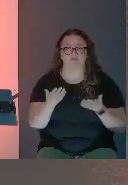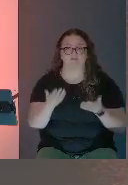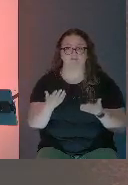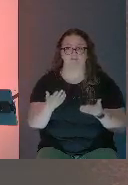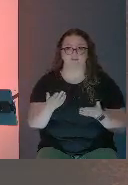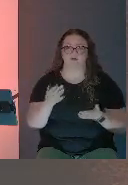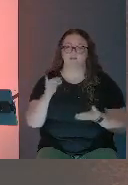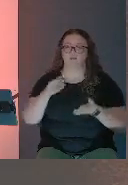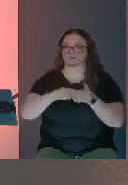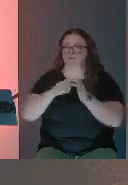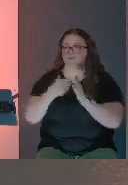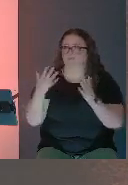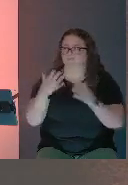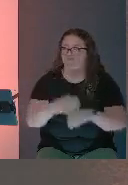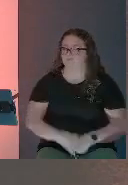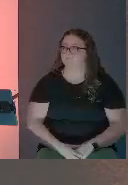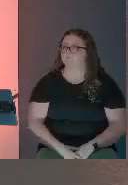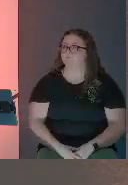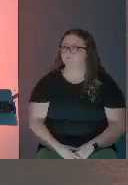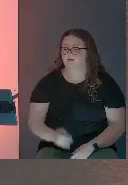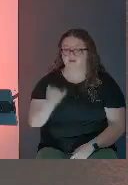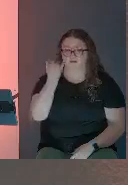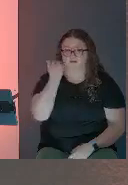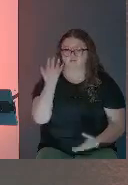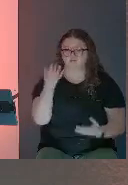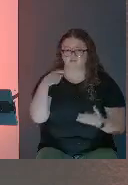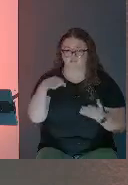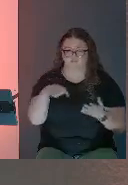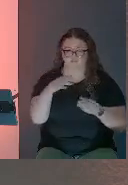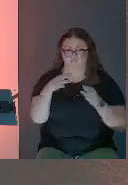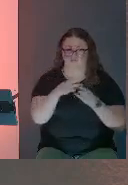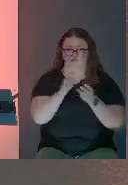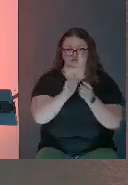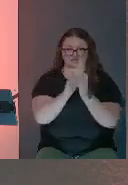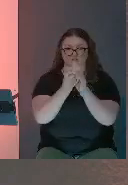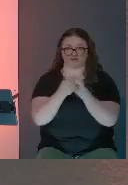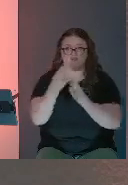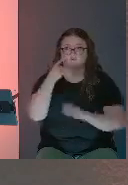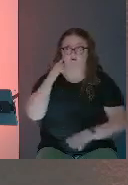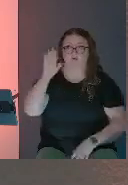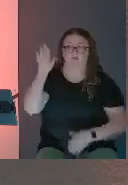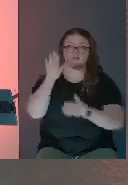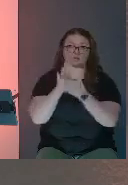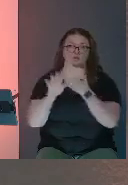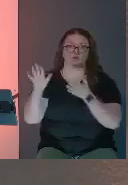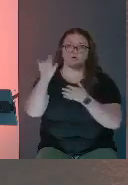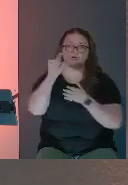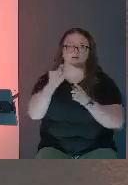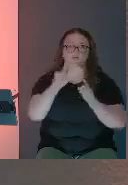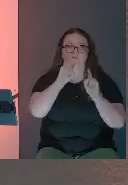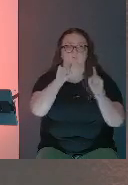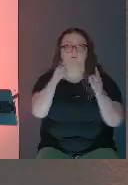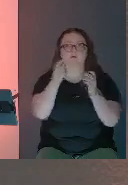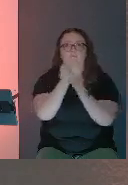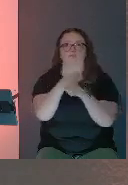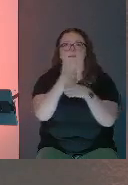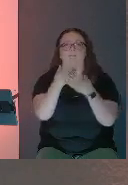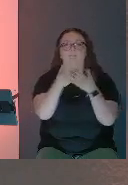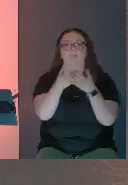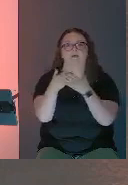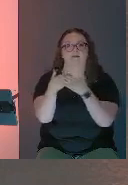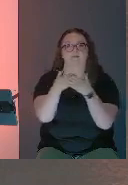In other words, if you want to see this world change for his glory, we need to go and make